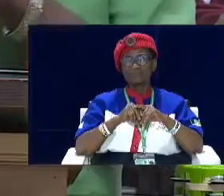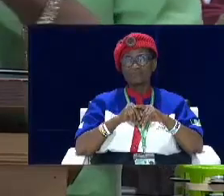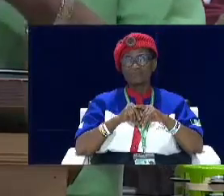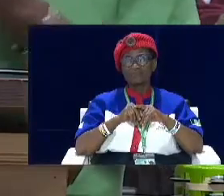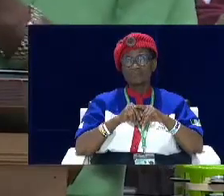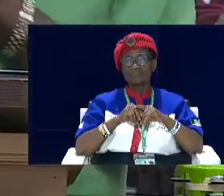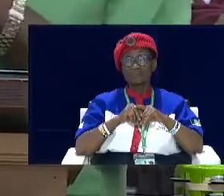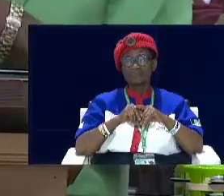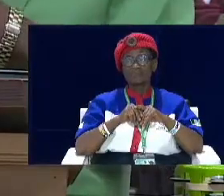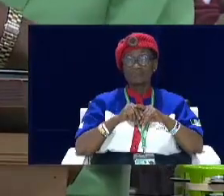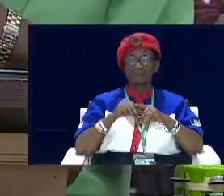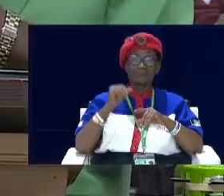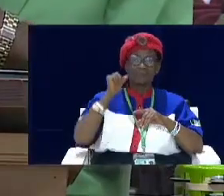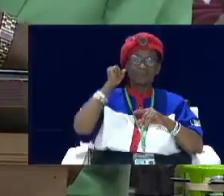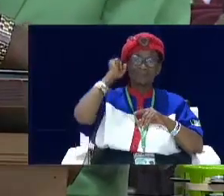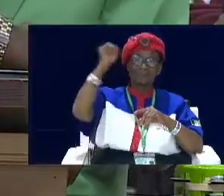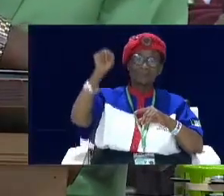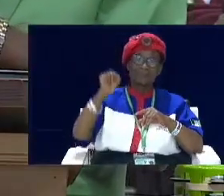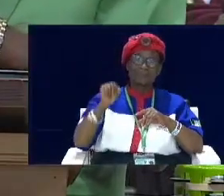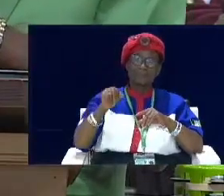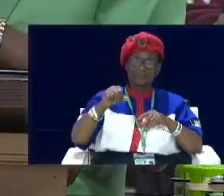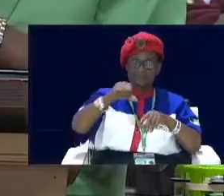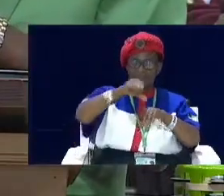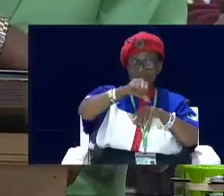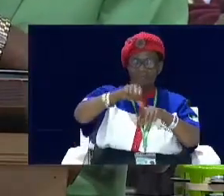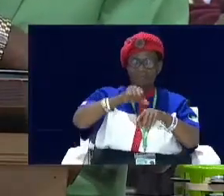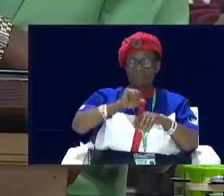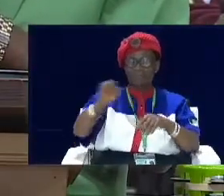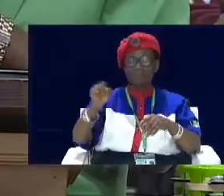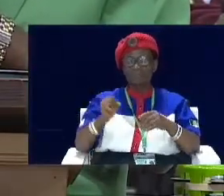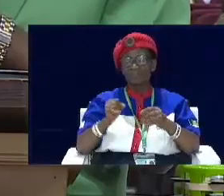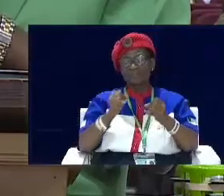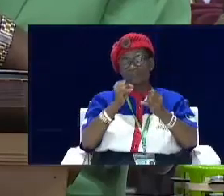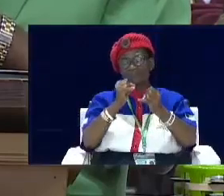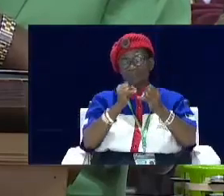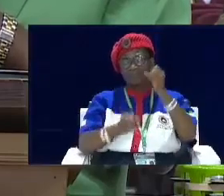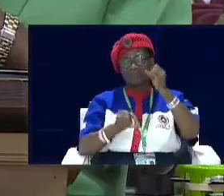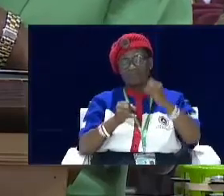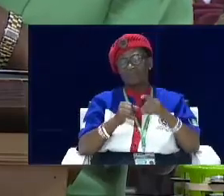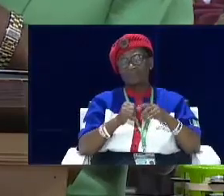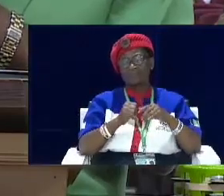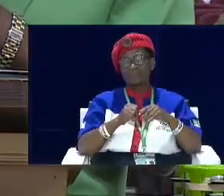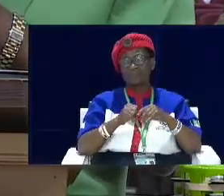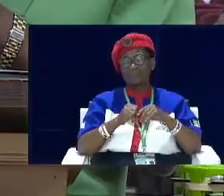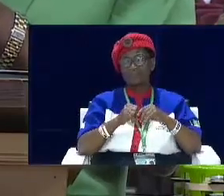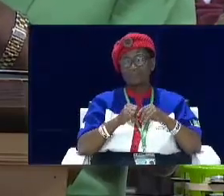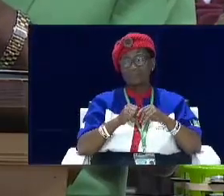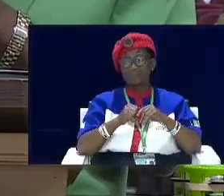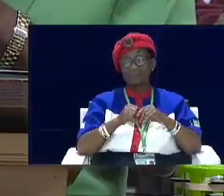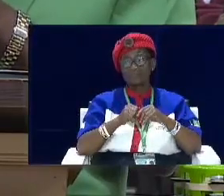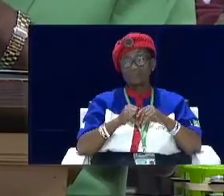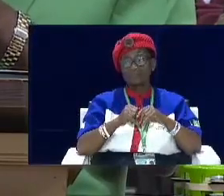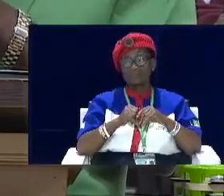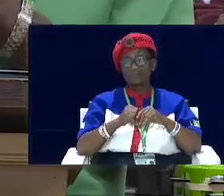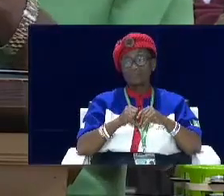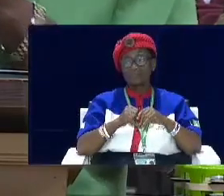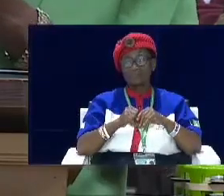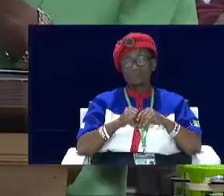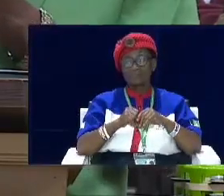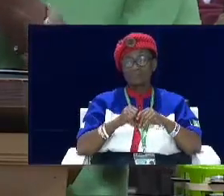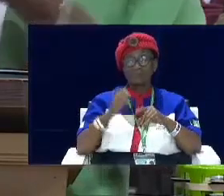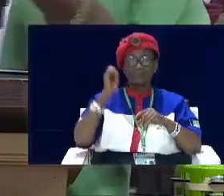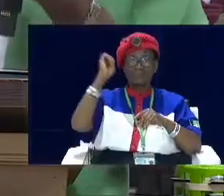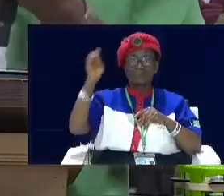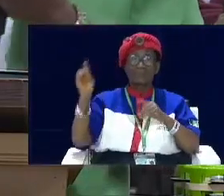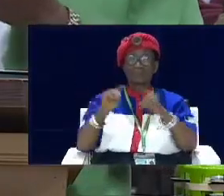His anointing lasted. If I'm iroroyan re o duro ti o wa titi. He didn't